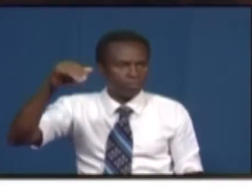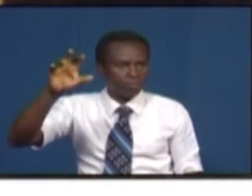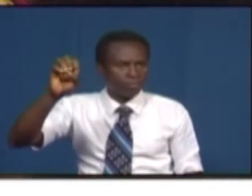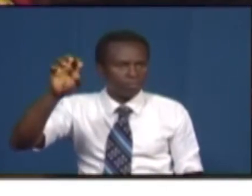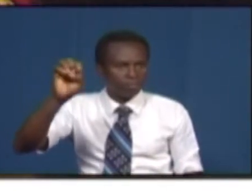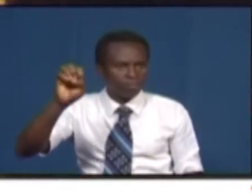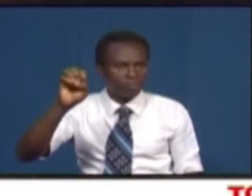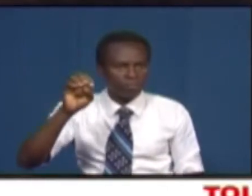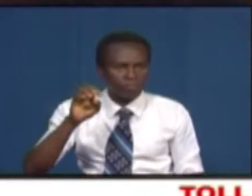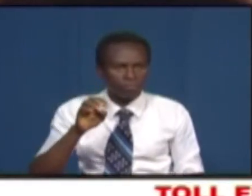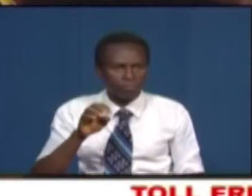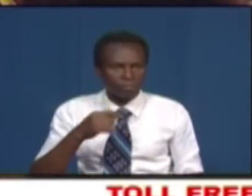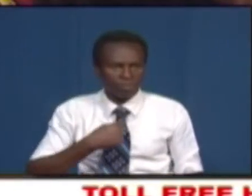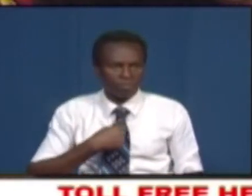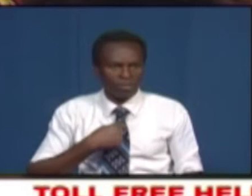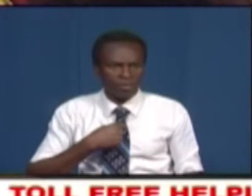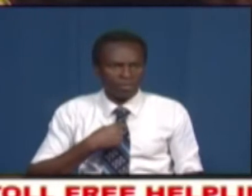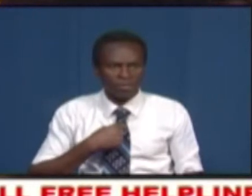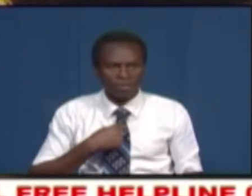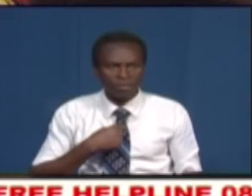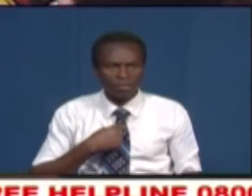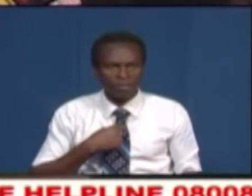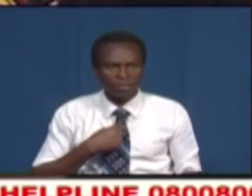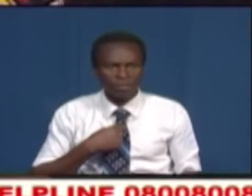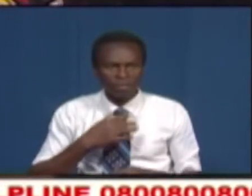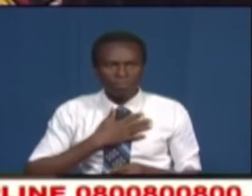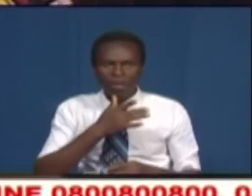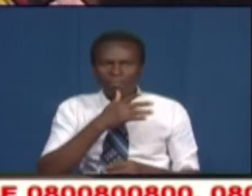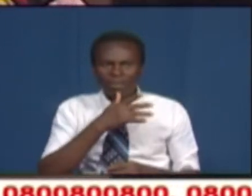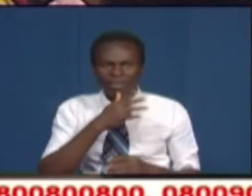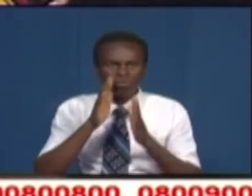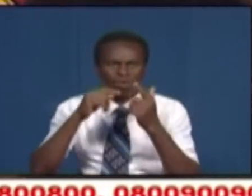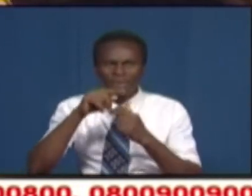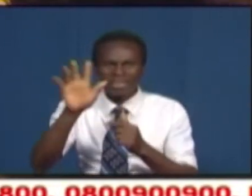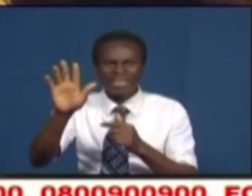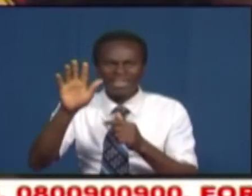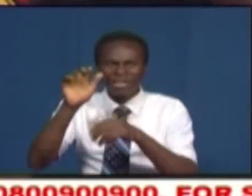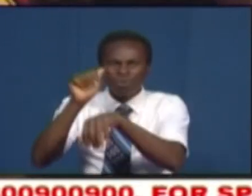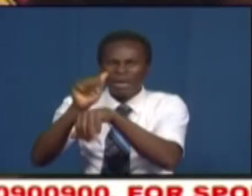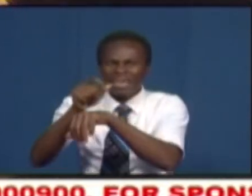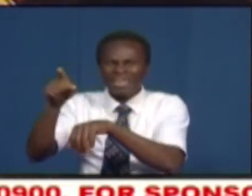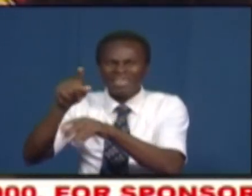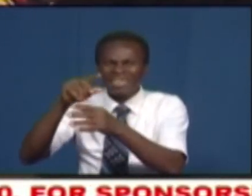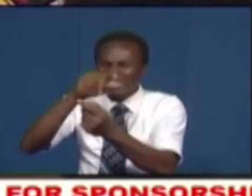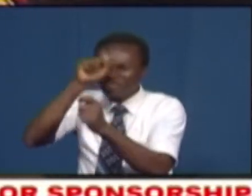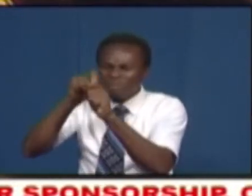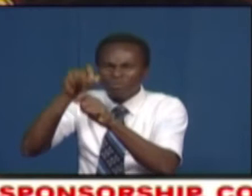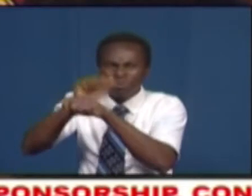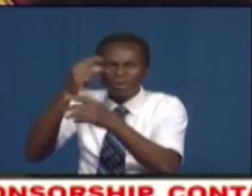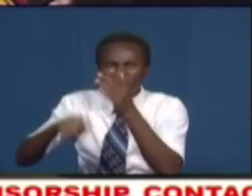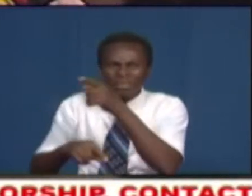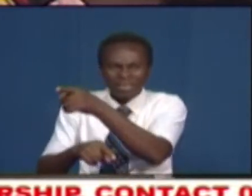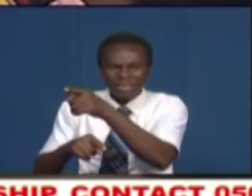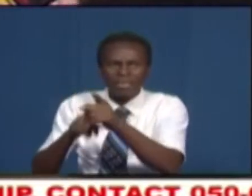their field. Mm-hmm. But Mommy has not talked about her field. I want to ask this question. It's not even a question, it's